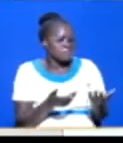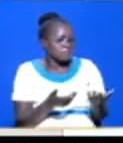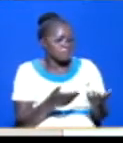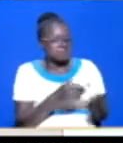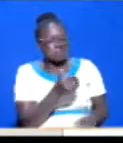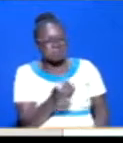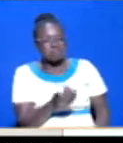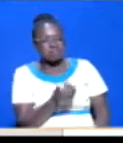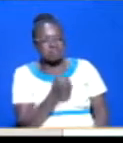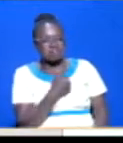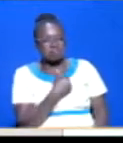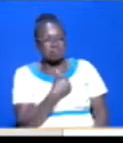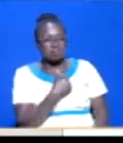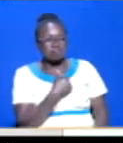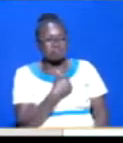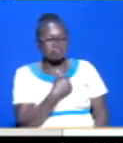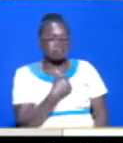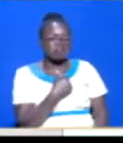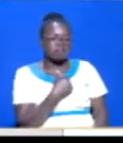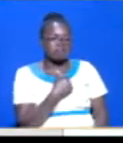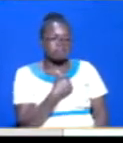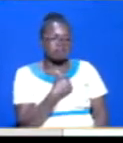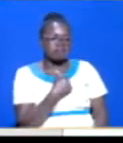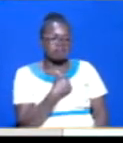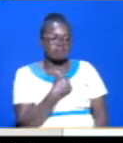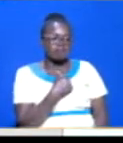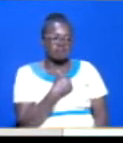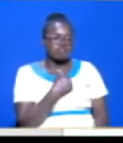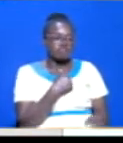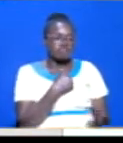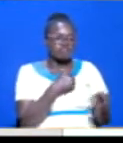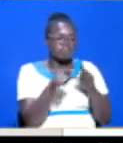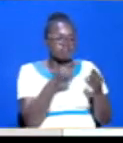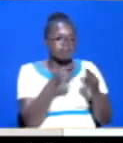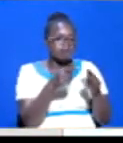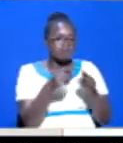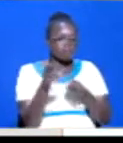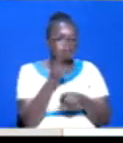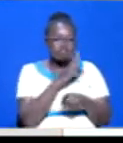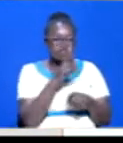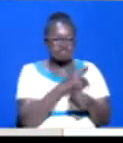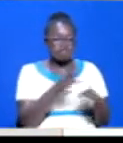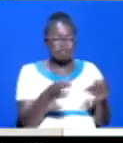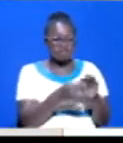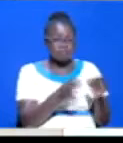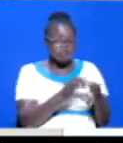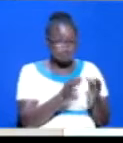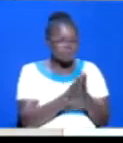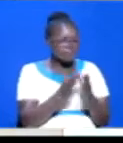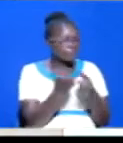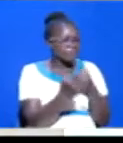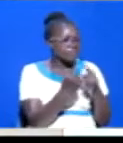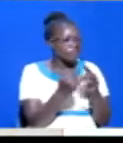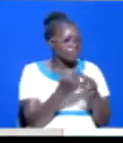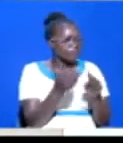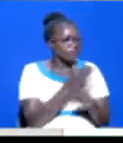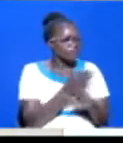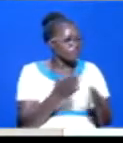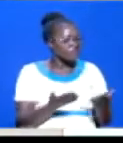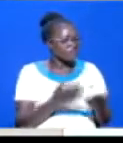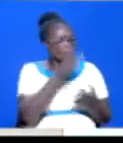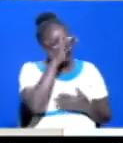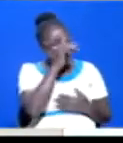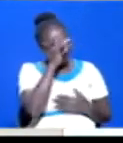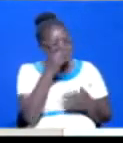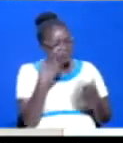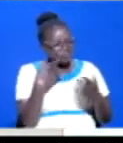of, you know, incitement to violence. There are those who have been linked with killings before. So how serious are these